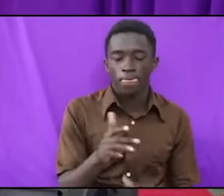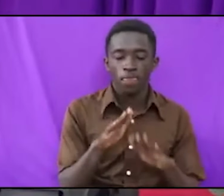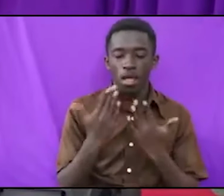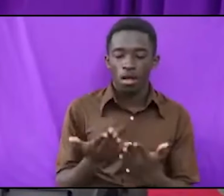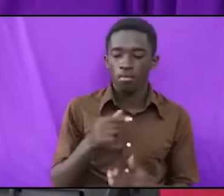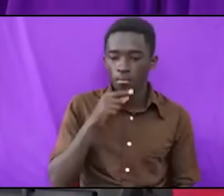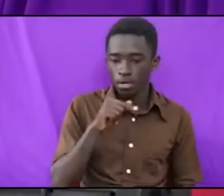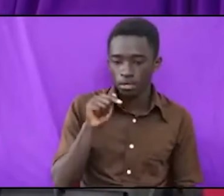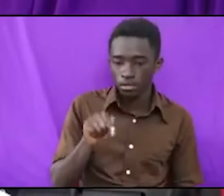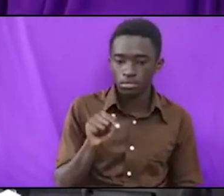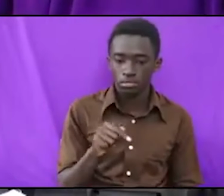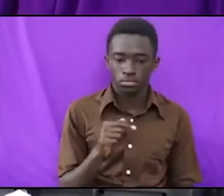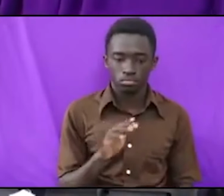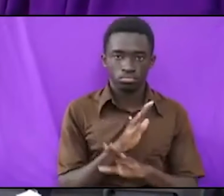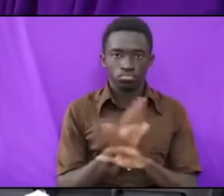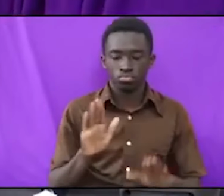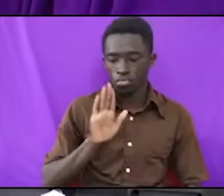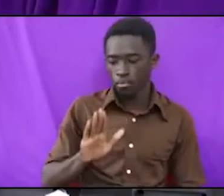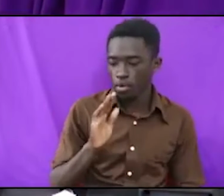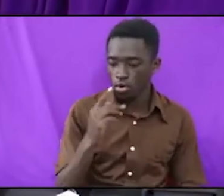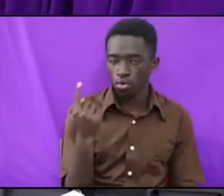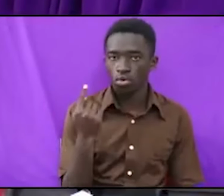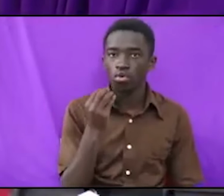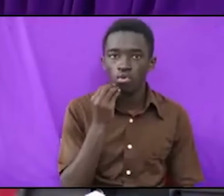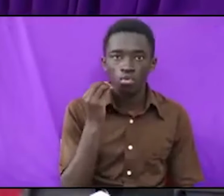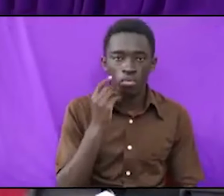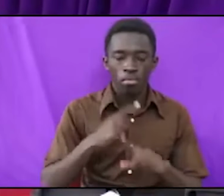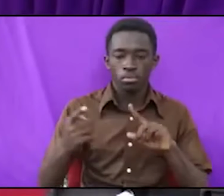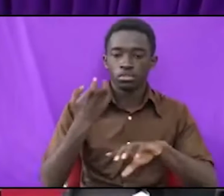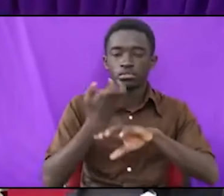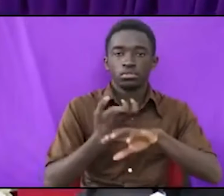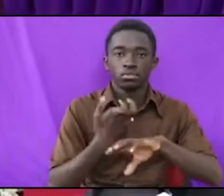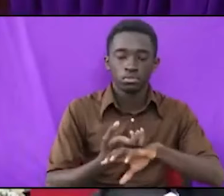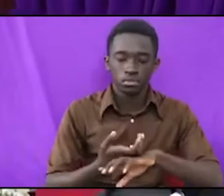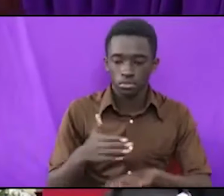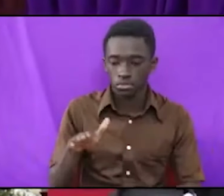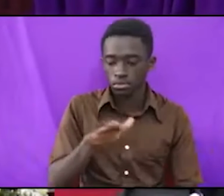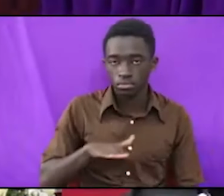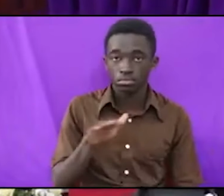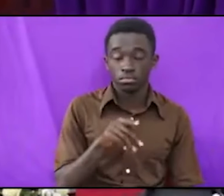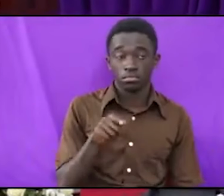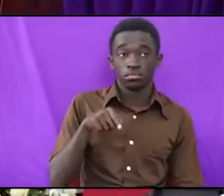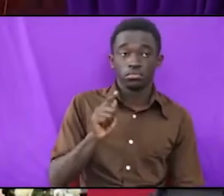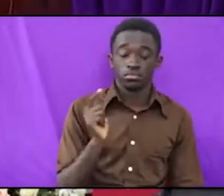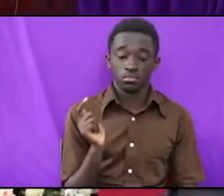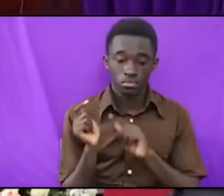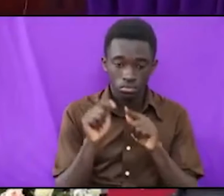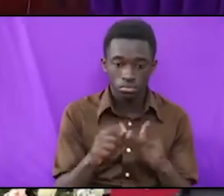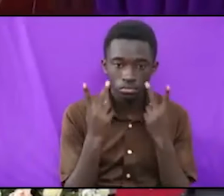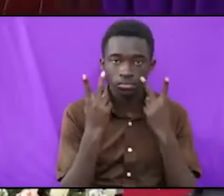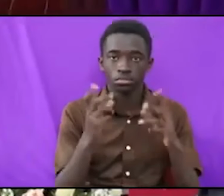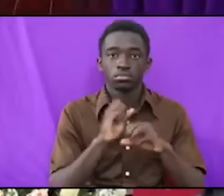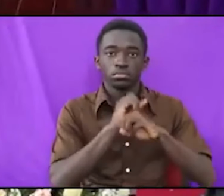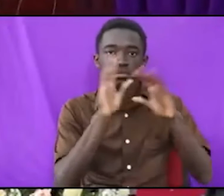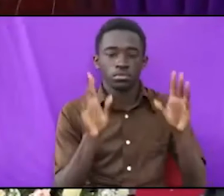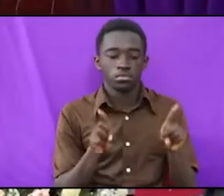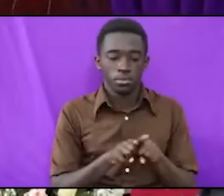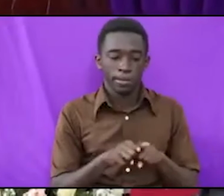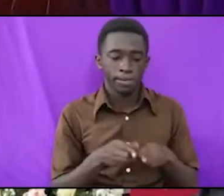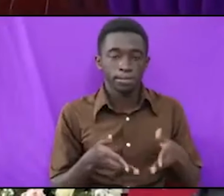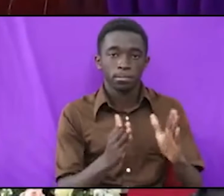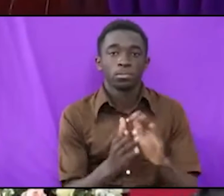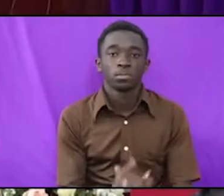not in his own home, in a difficult state, comes to the limelight in such a way?